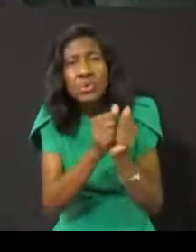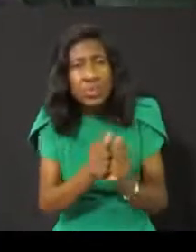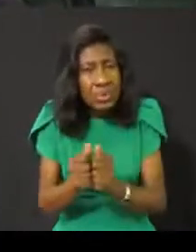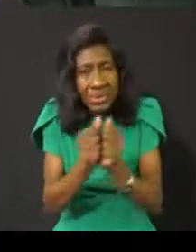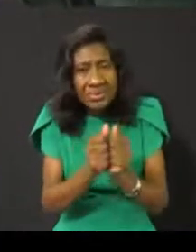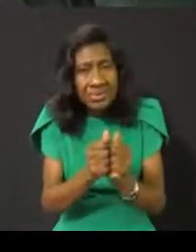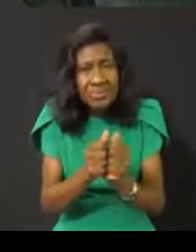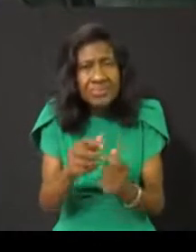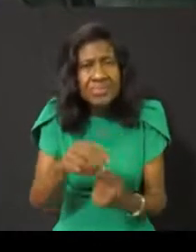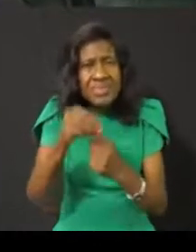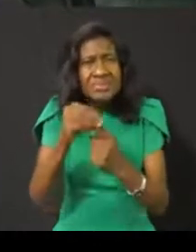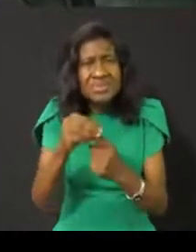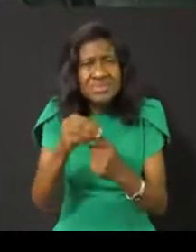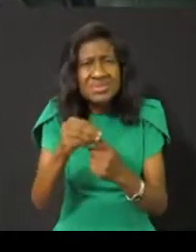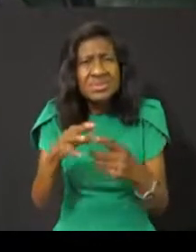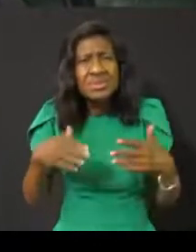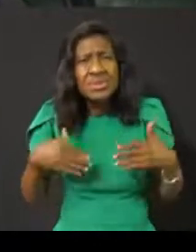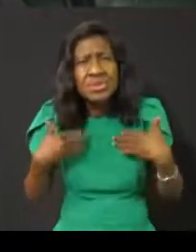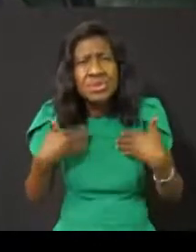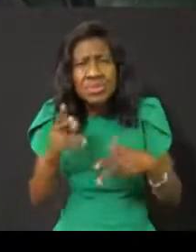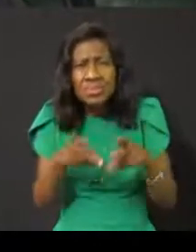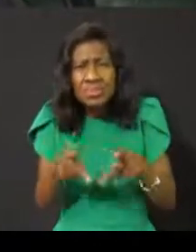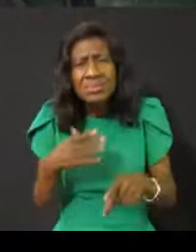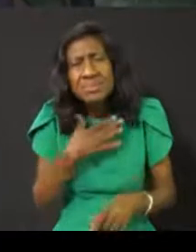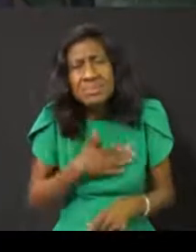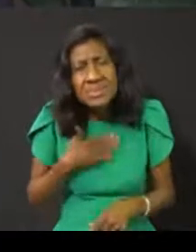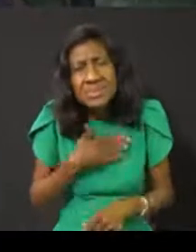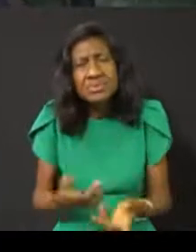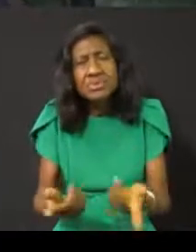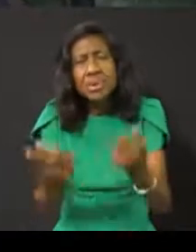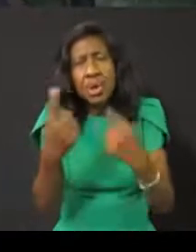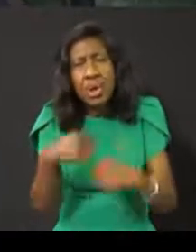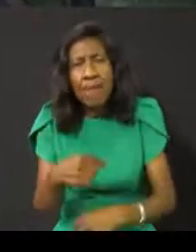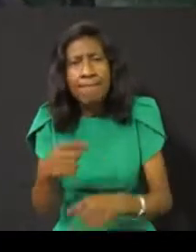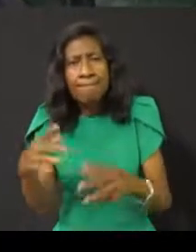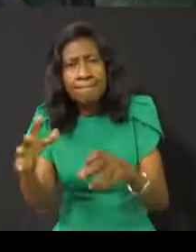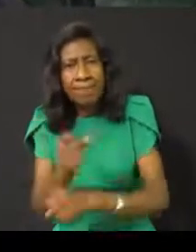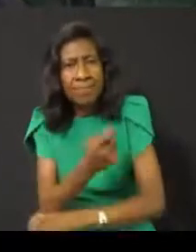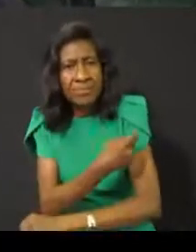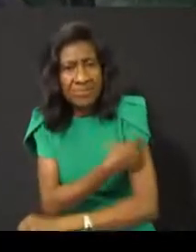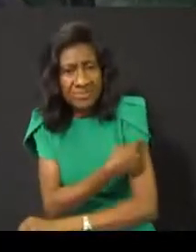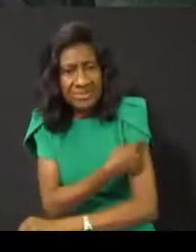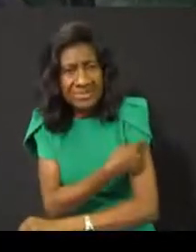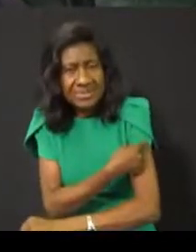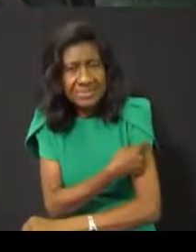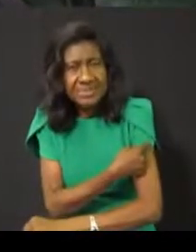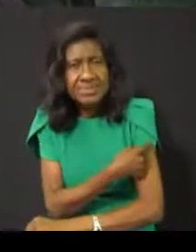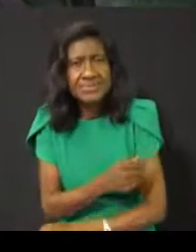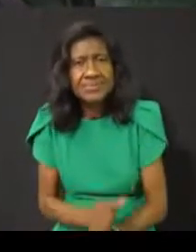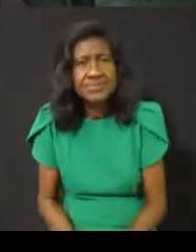we would ask to please come forward if you haven't been vaccinated, or to come forward to complete your course.